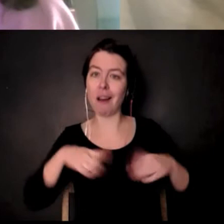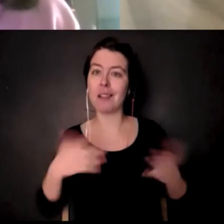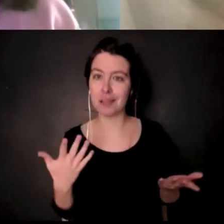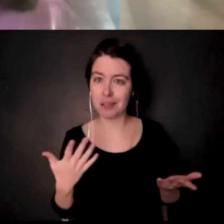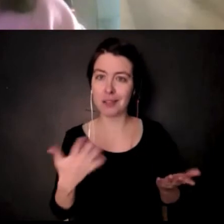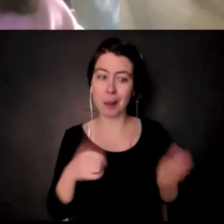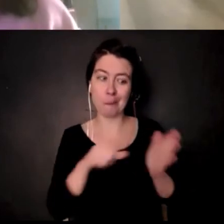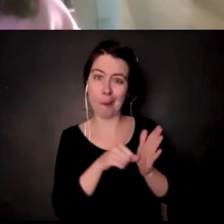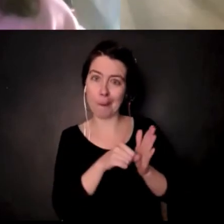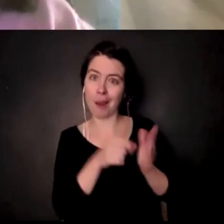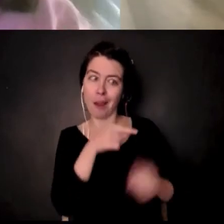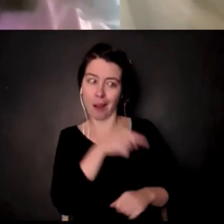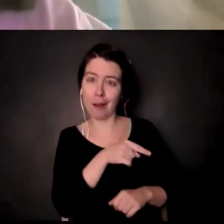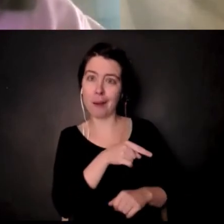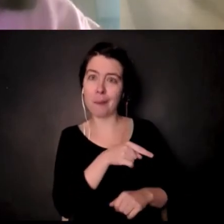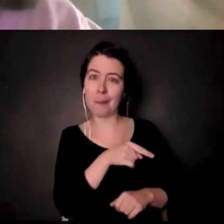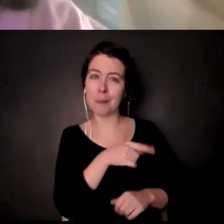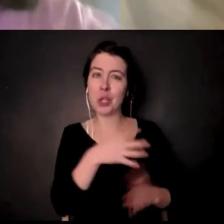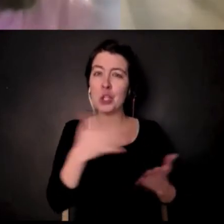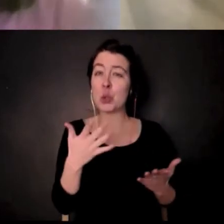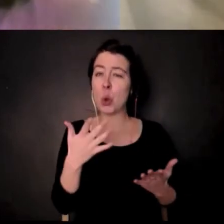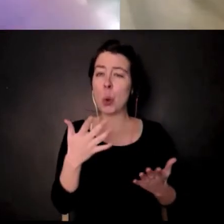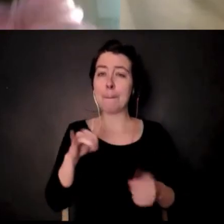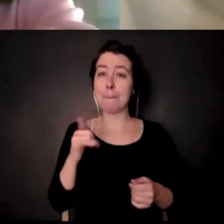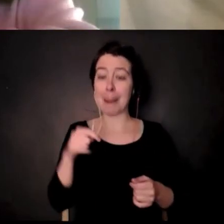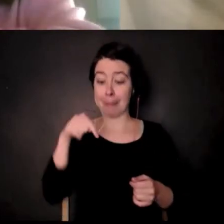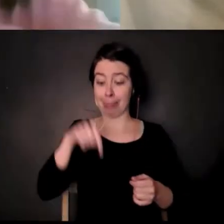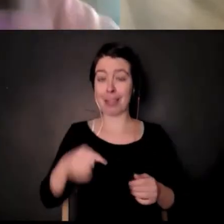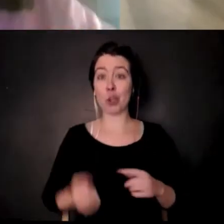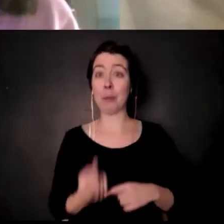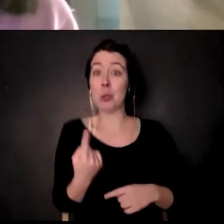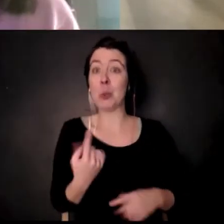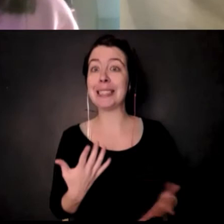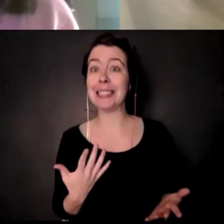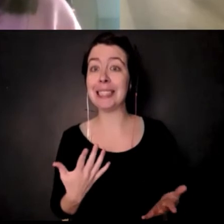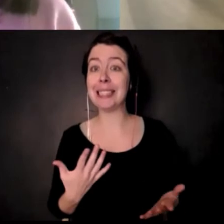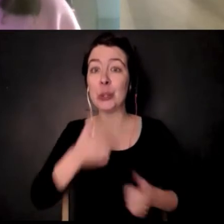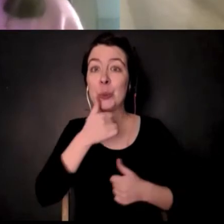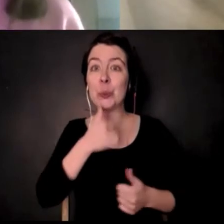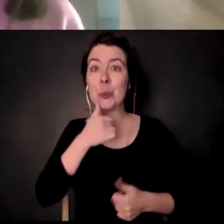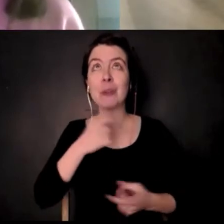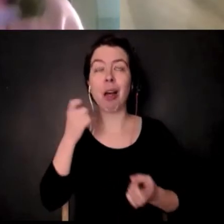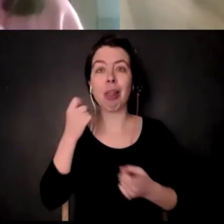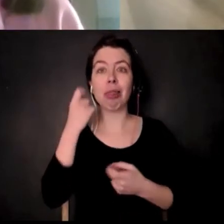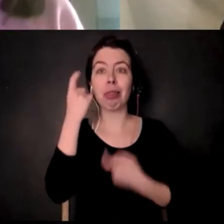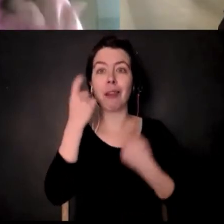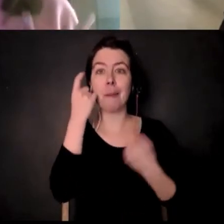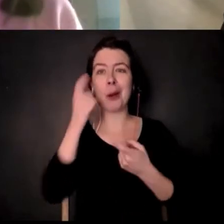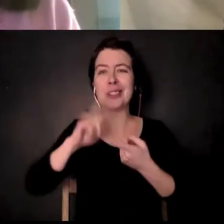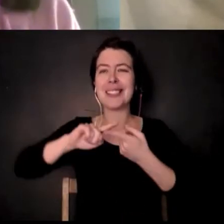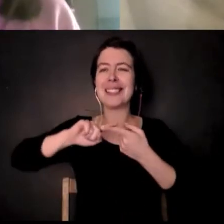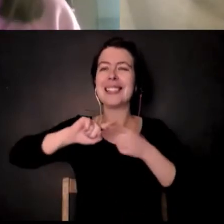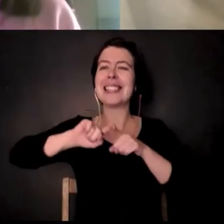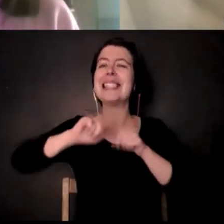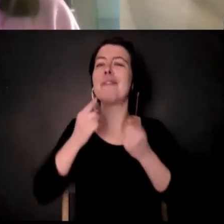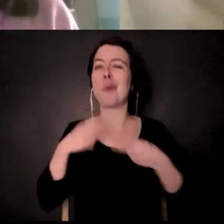ways. So can we then use this opportunity to think of something different? And so not even working,